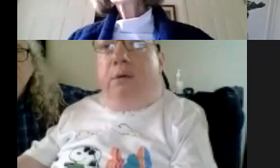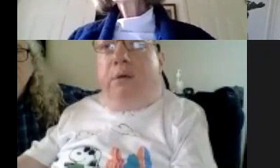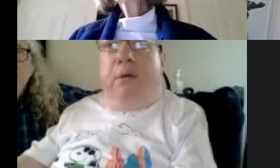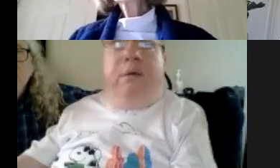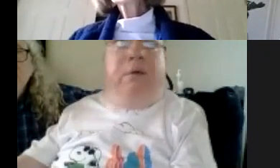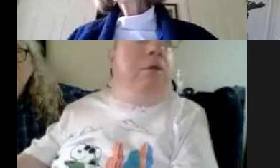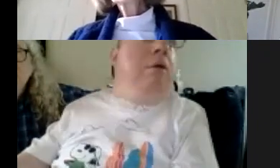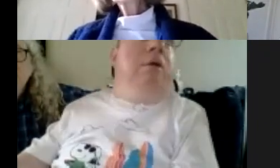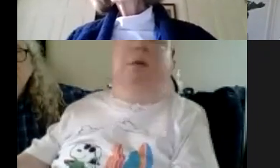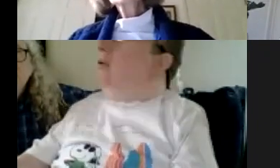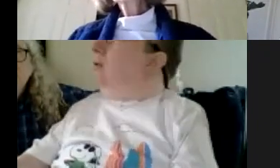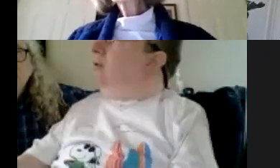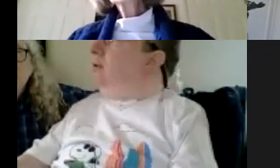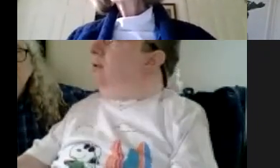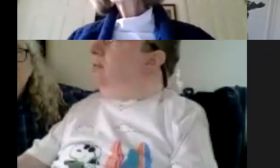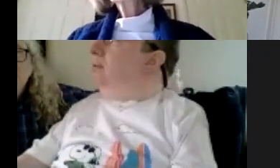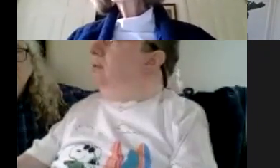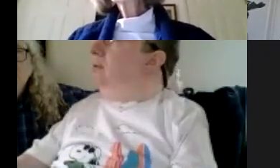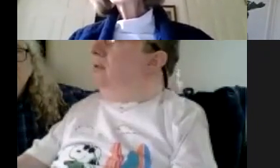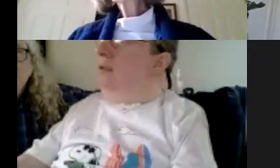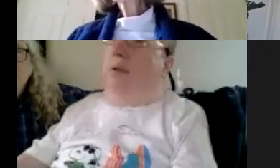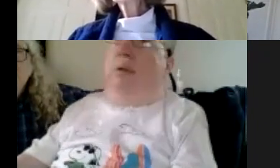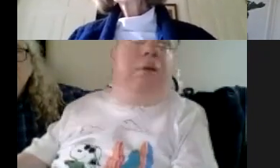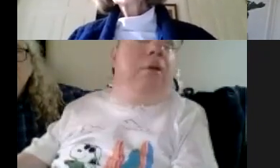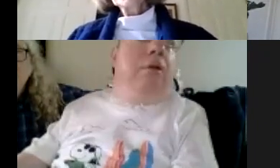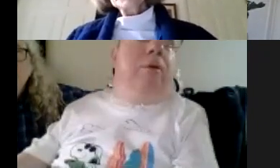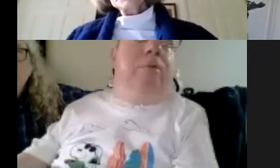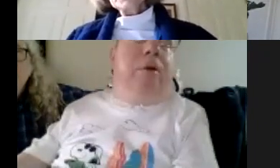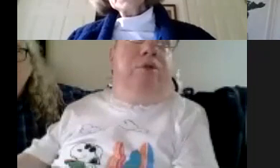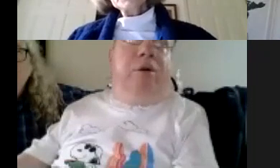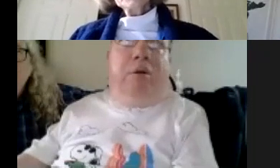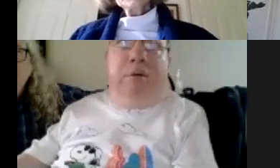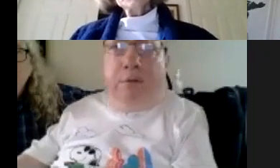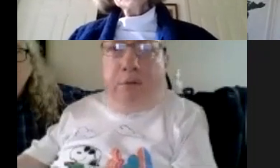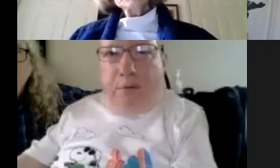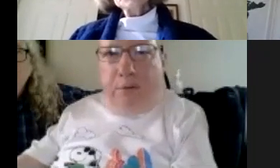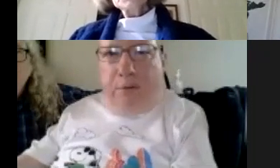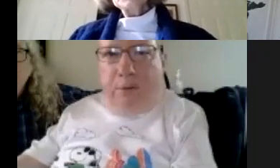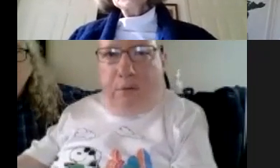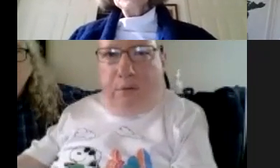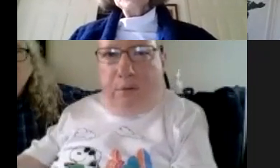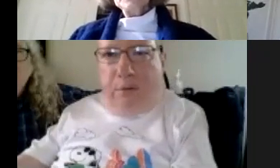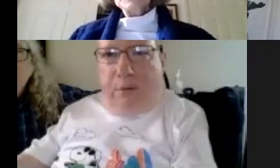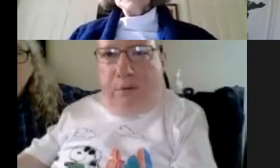we'll be sure to get more information about that for you. Okay, thank you. Certainly.